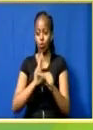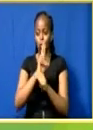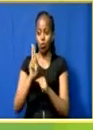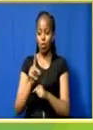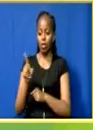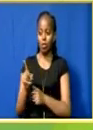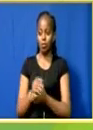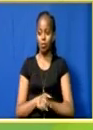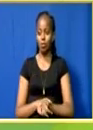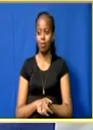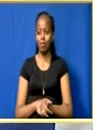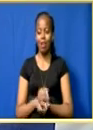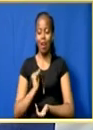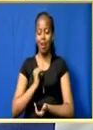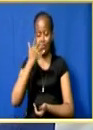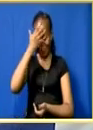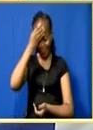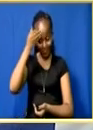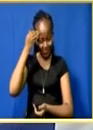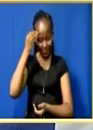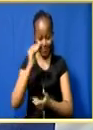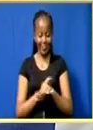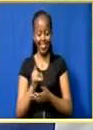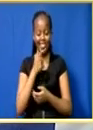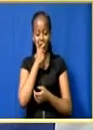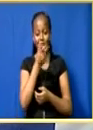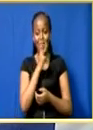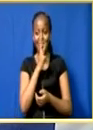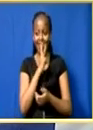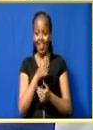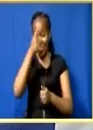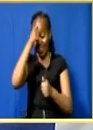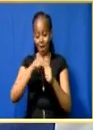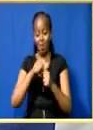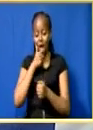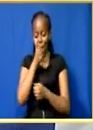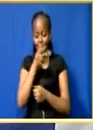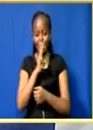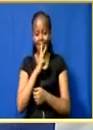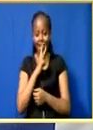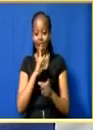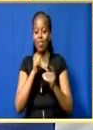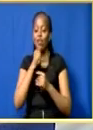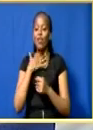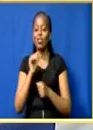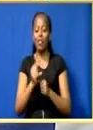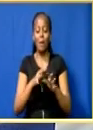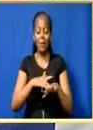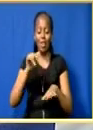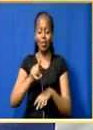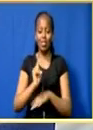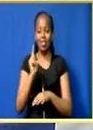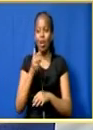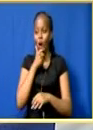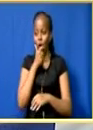tongs. Oh, I forgot. This okay, is... because it's hot water. Remember, it is hot water. Okay. And we don't want you burning. So this one is